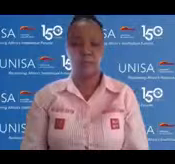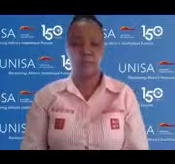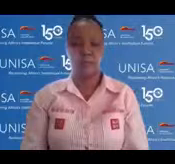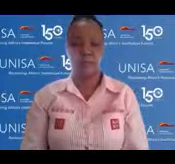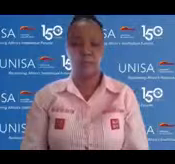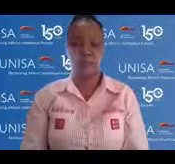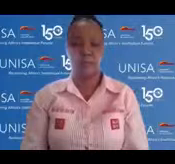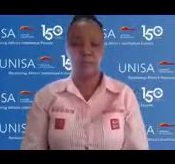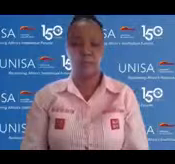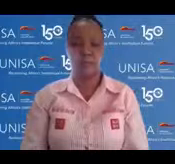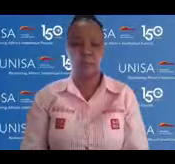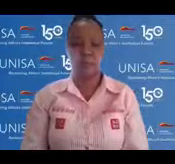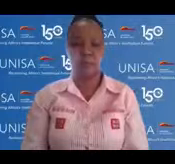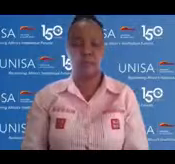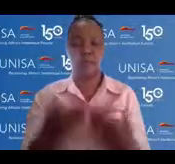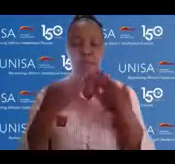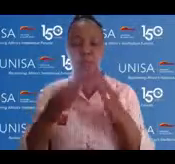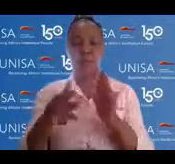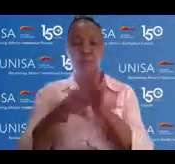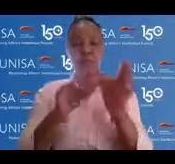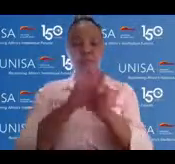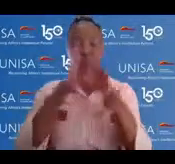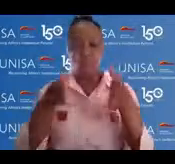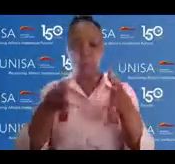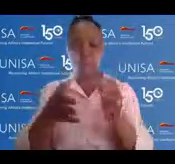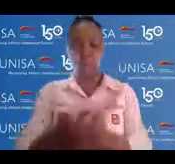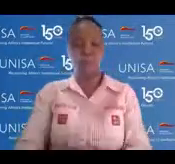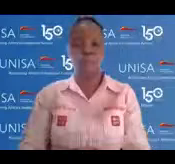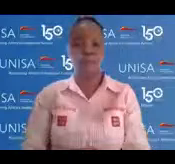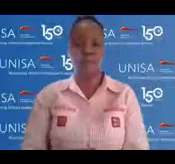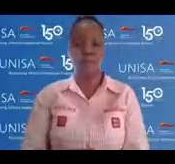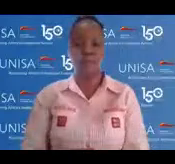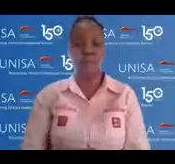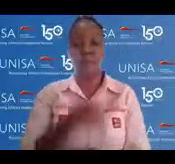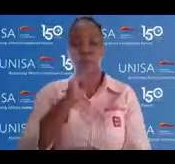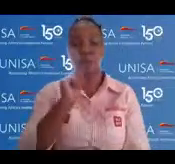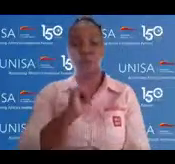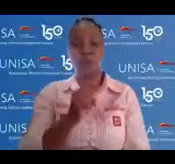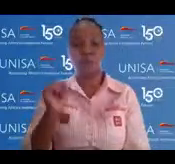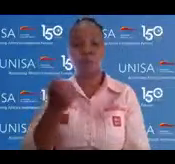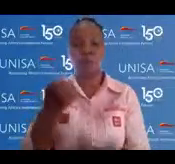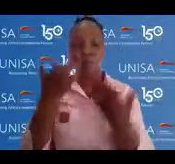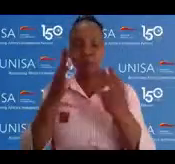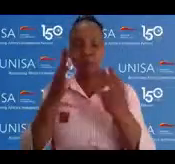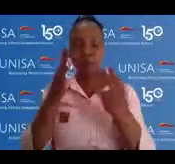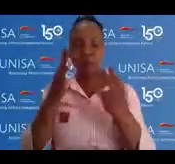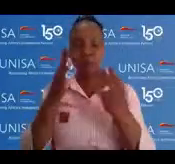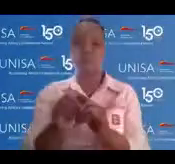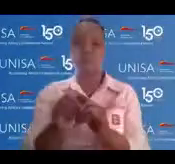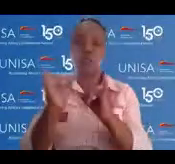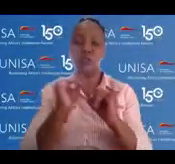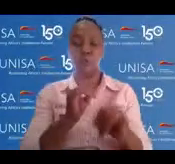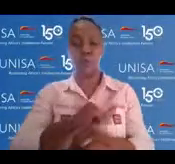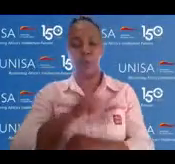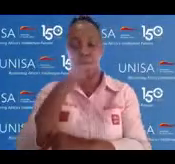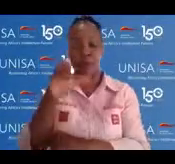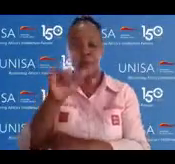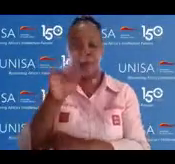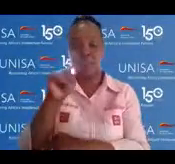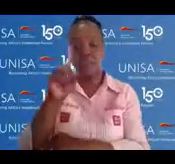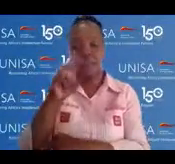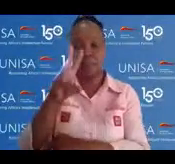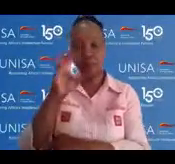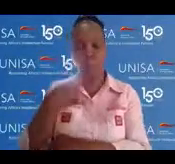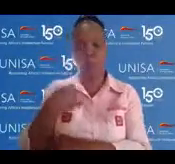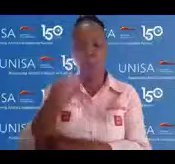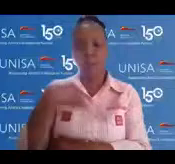Thank you, Program Director. Good morning, student. As introduced, my name is Lindiwe Mashlangu, and I will be